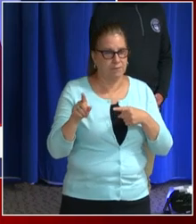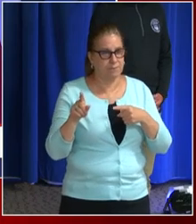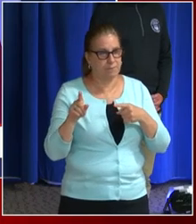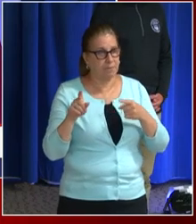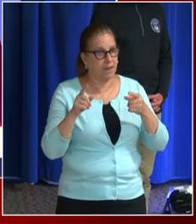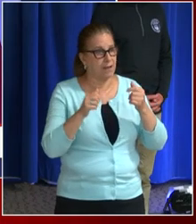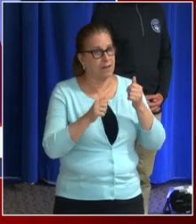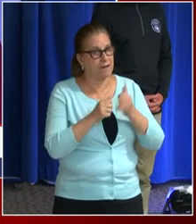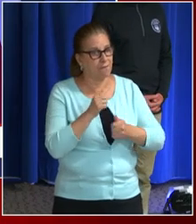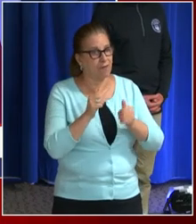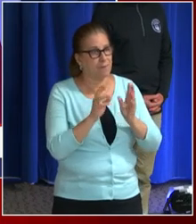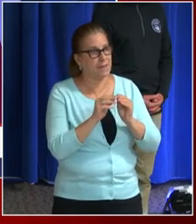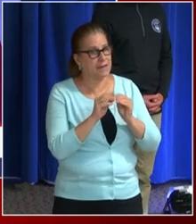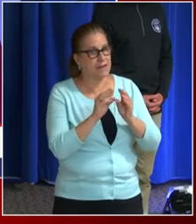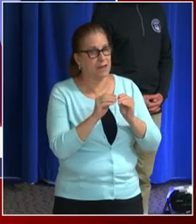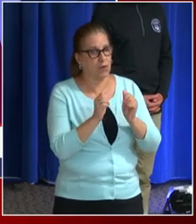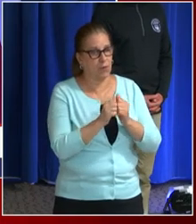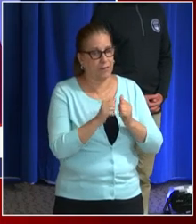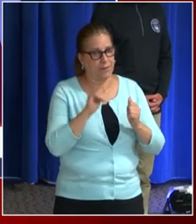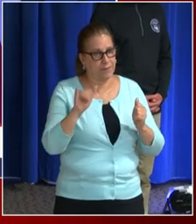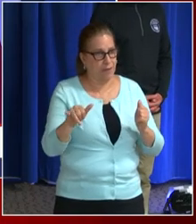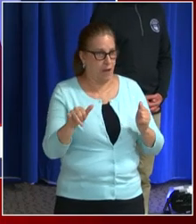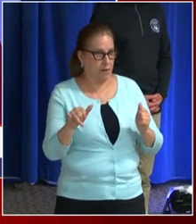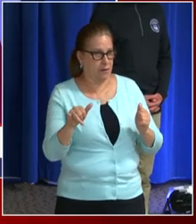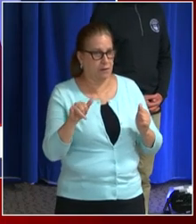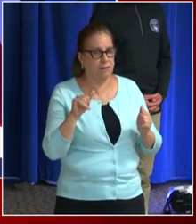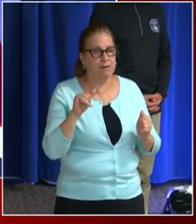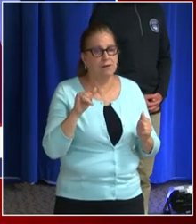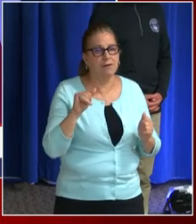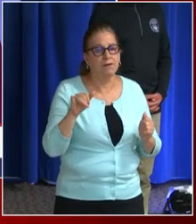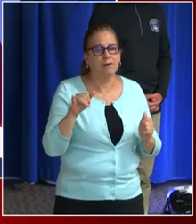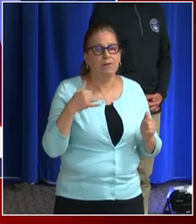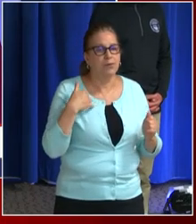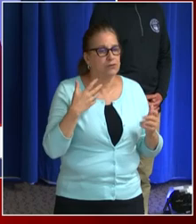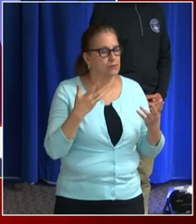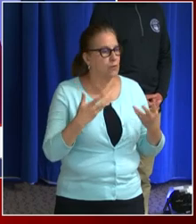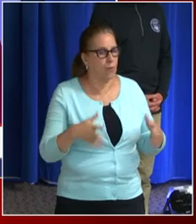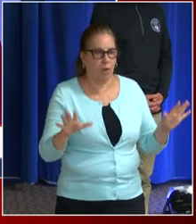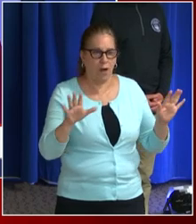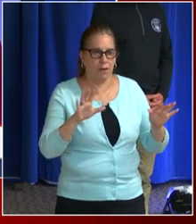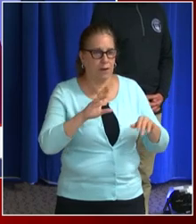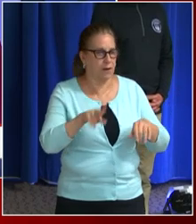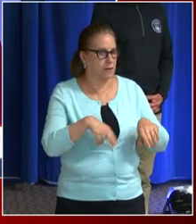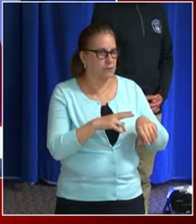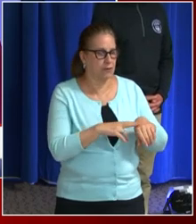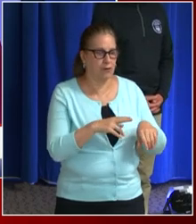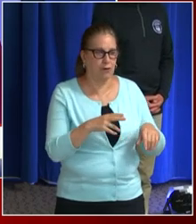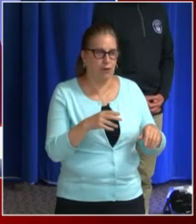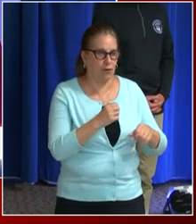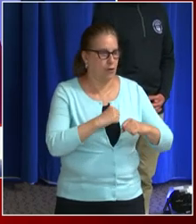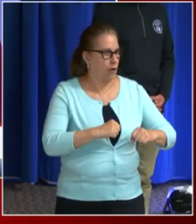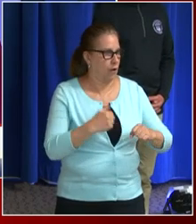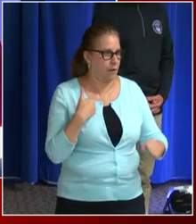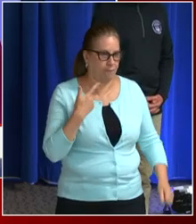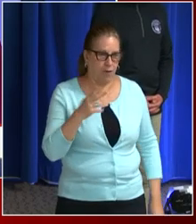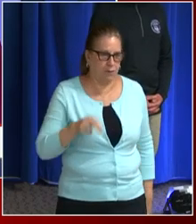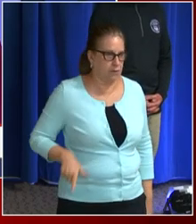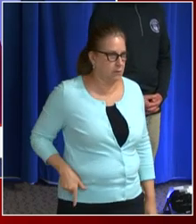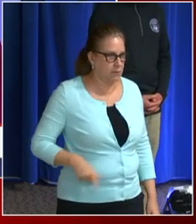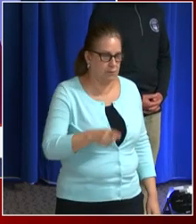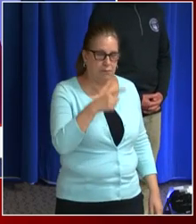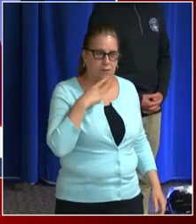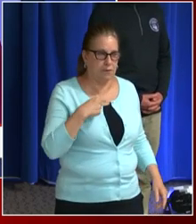with regards to this event that we did not want the National Guard to be armed. Chief, with the White